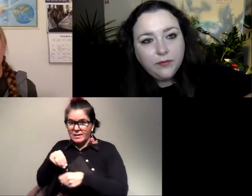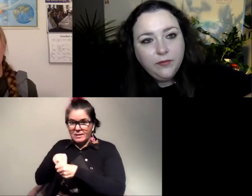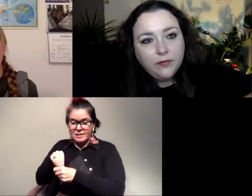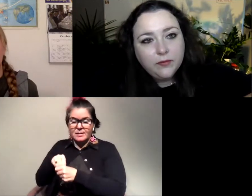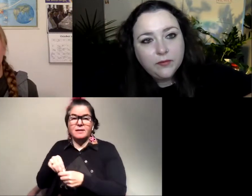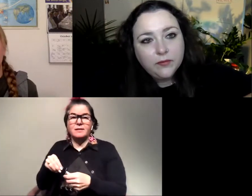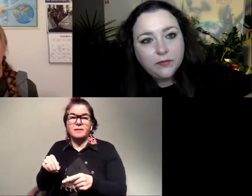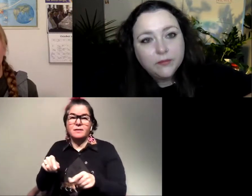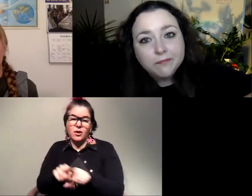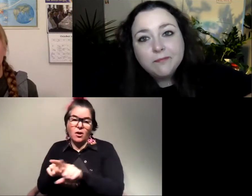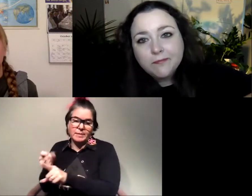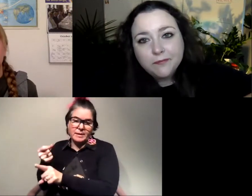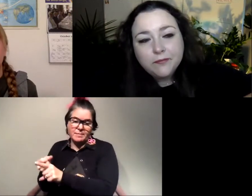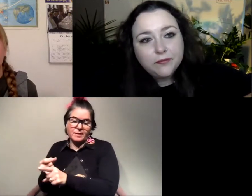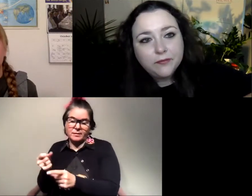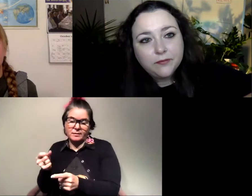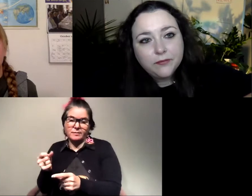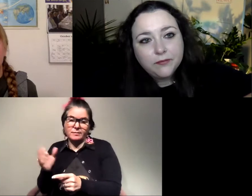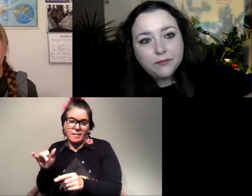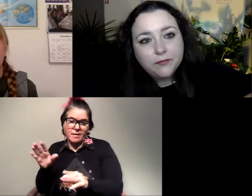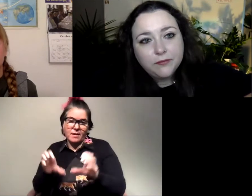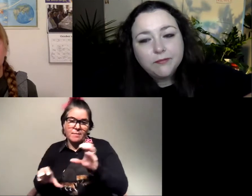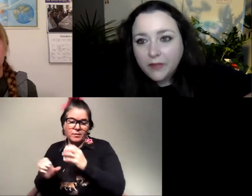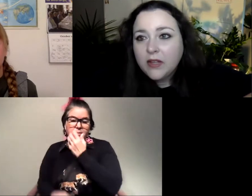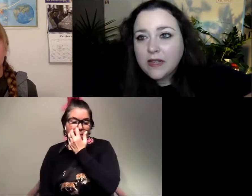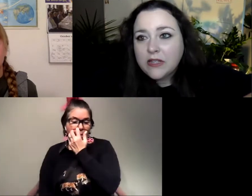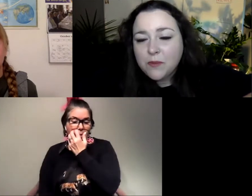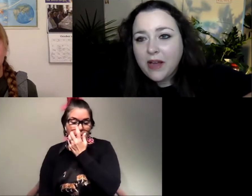they could also be impacted by the chemicals that are added.